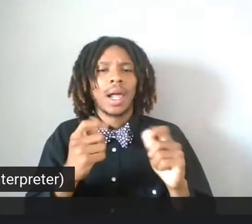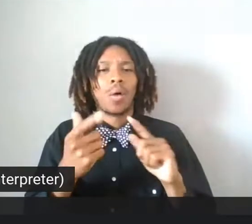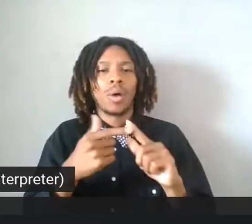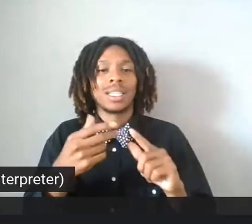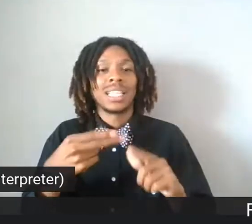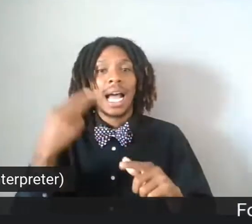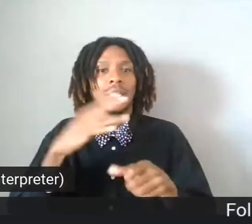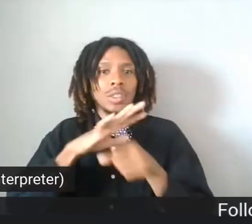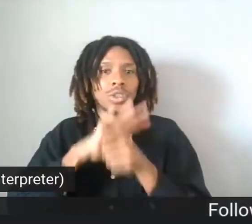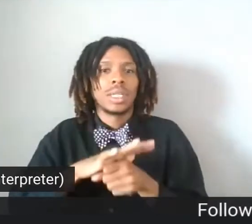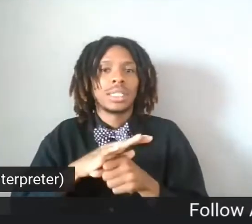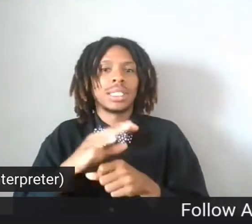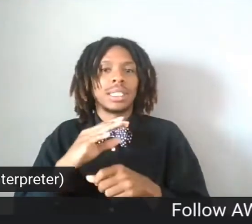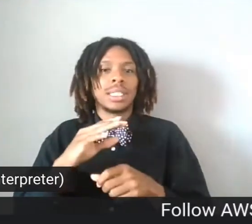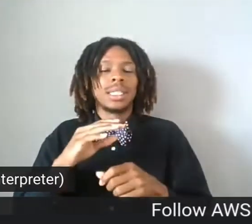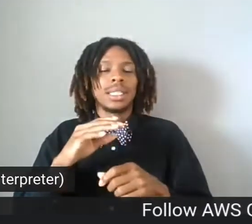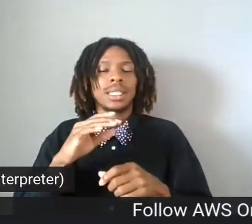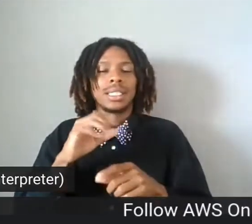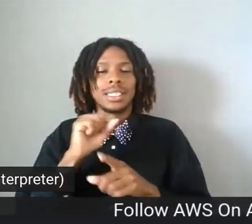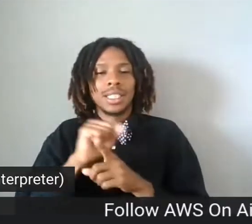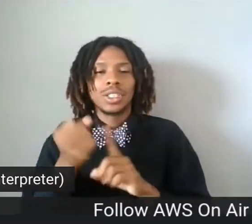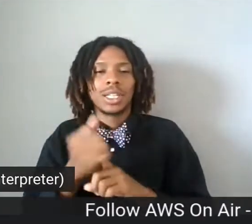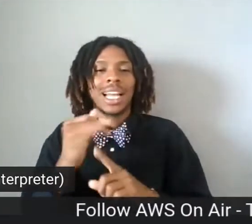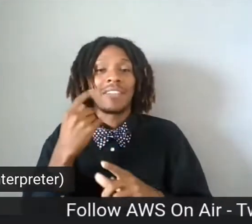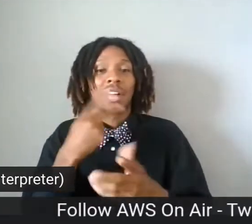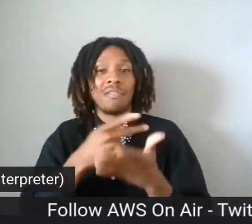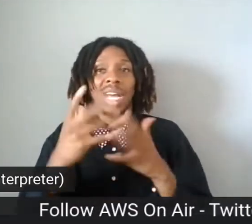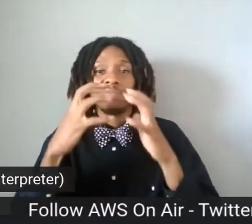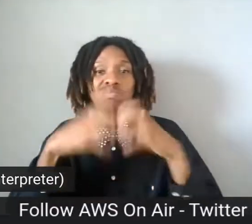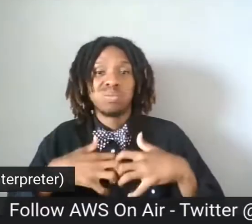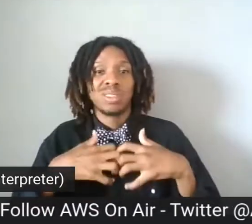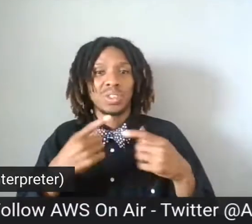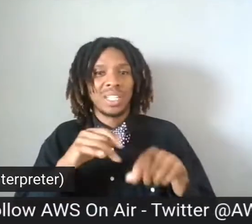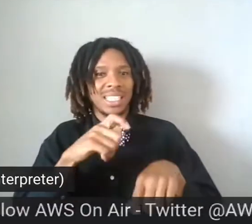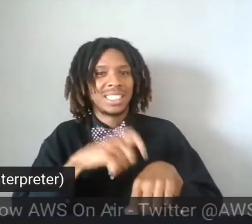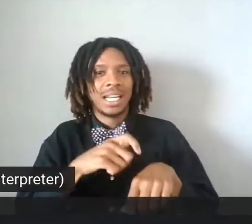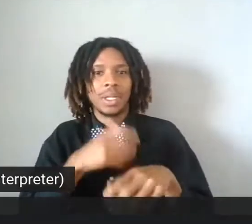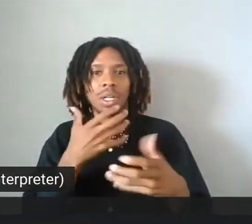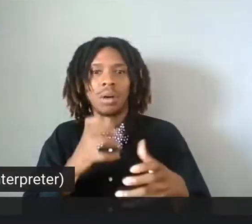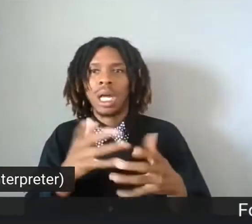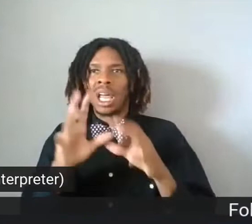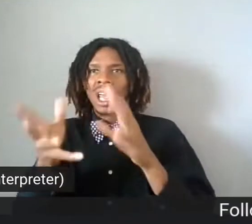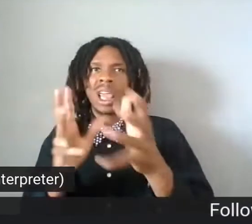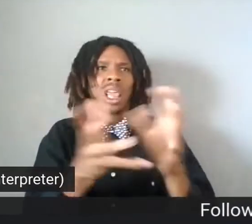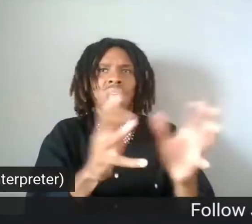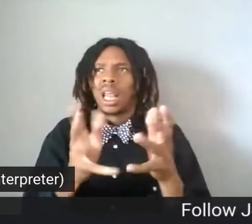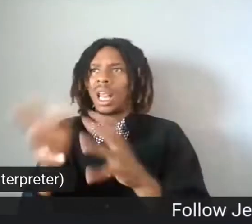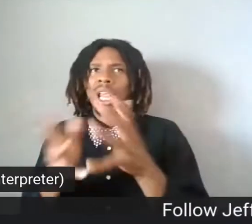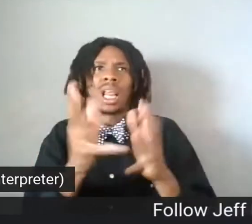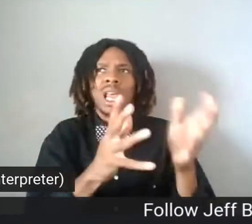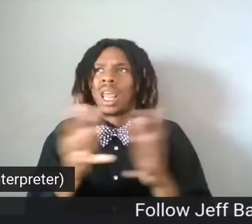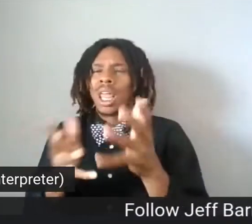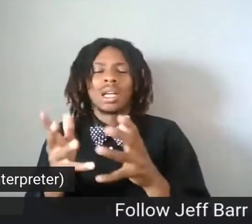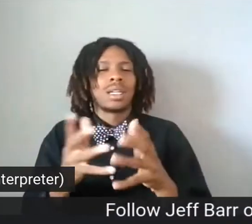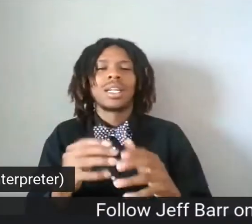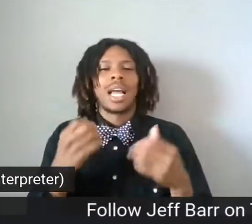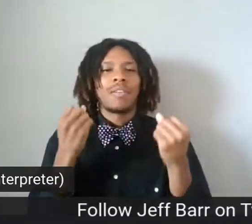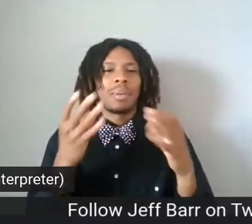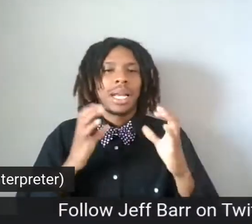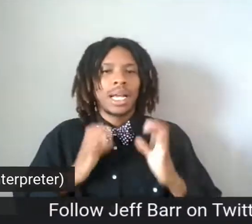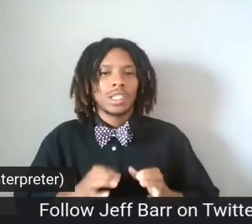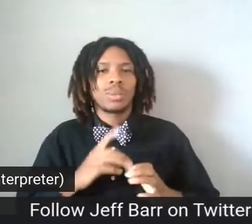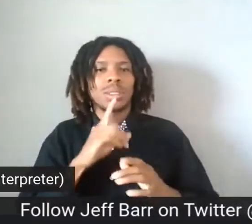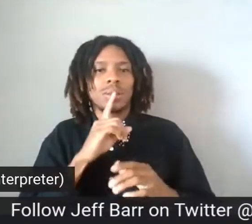high stress situation like a failover. Like when a failure happens, at that time you don't want to be fiddling around with your DNS records. So a lot of customers